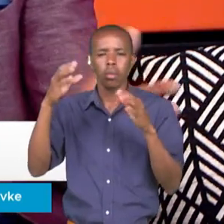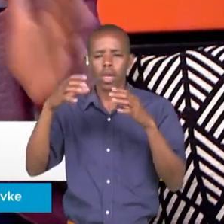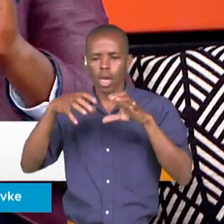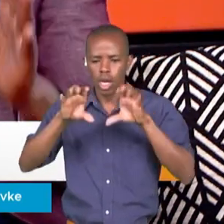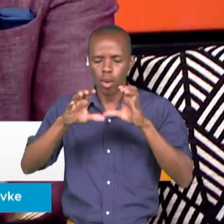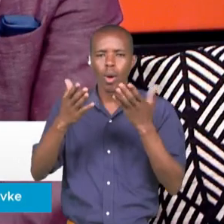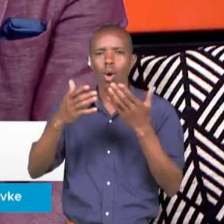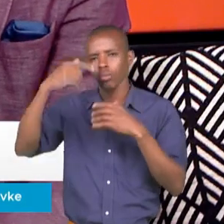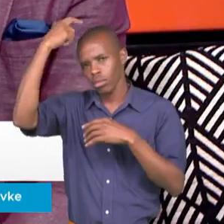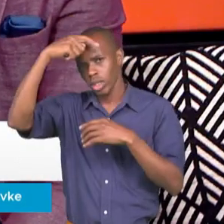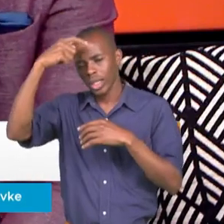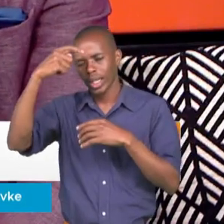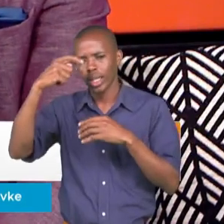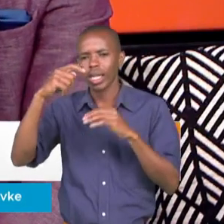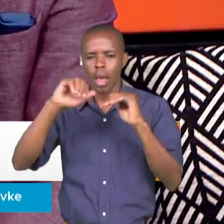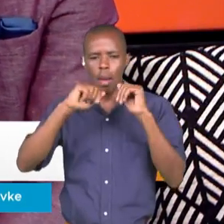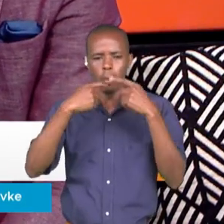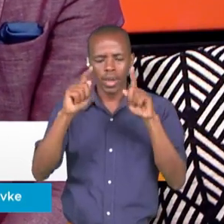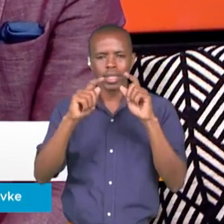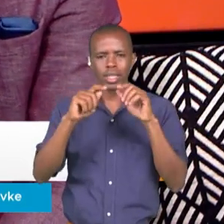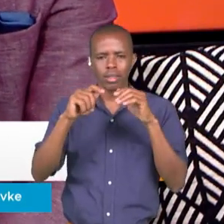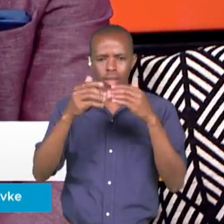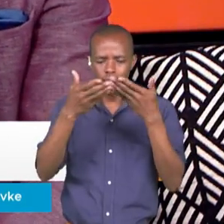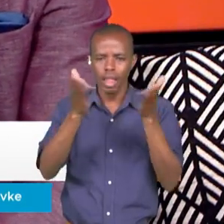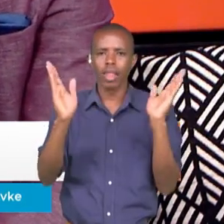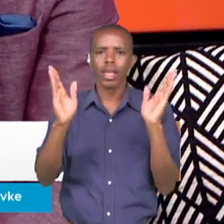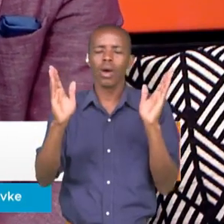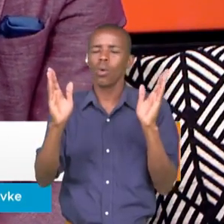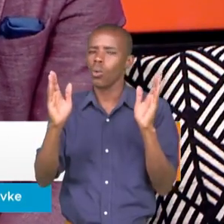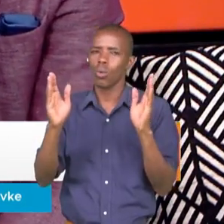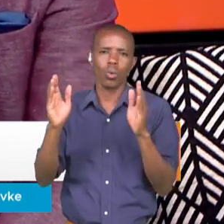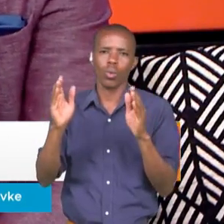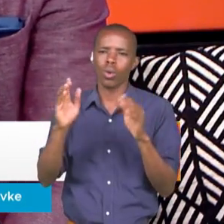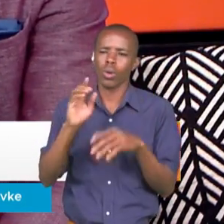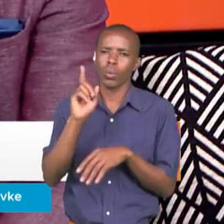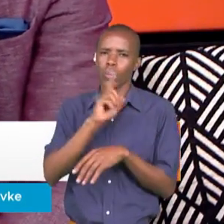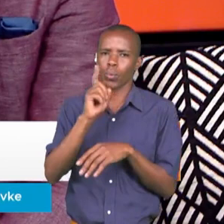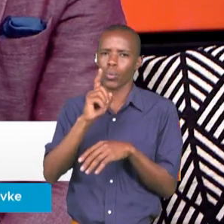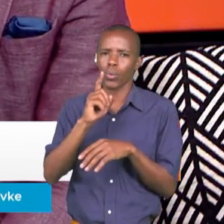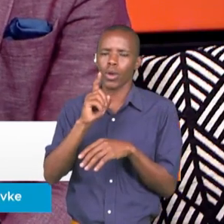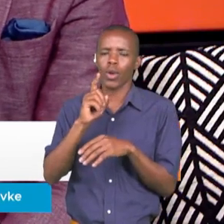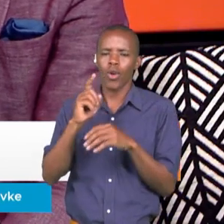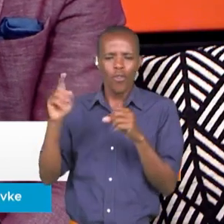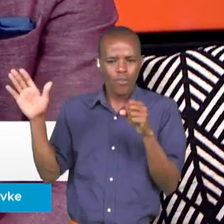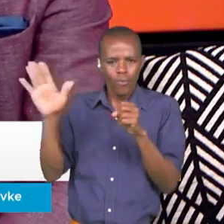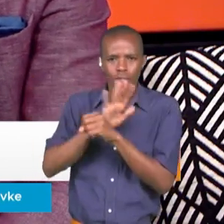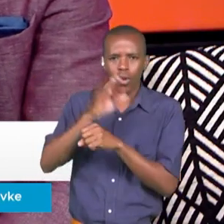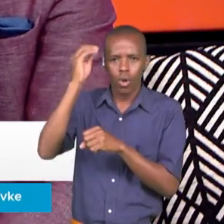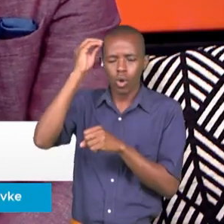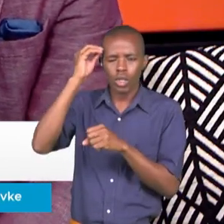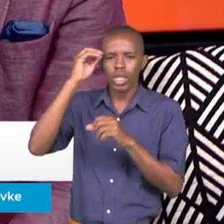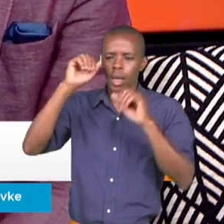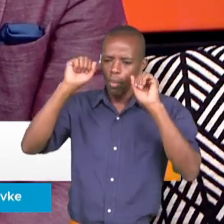degree, and then you're good to go. But when you come out here, reality checks in and it's very tough. Now, flooded courses, whereby it's easier to